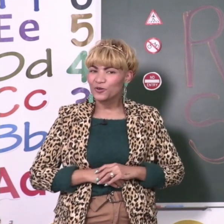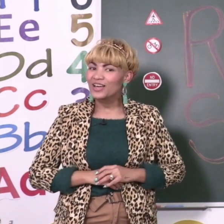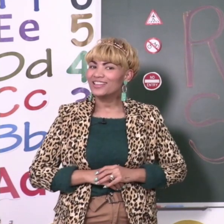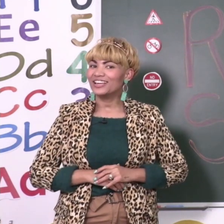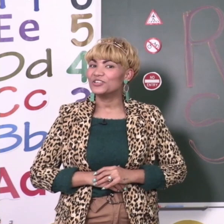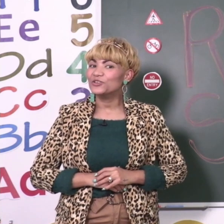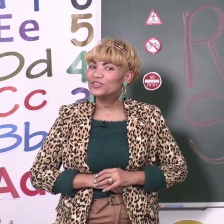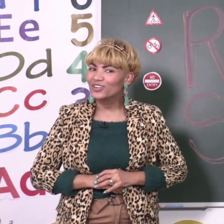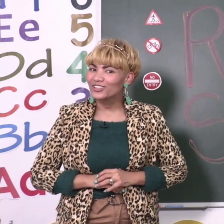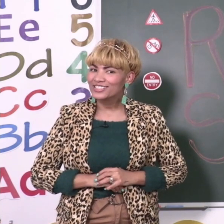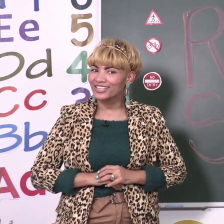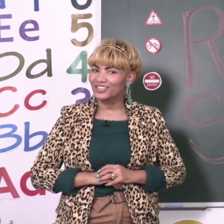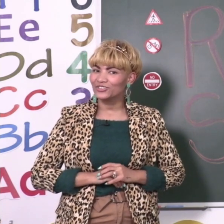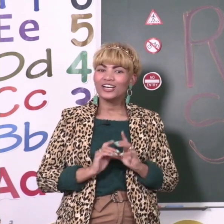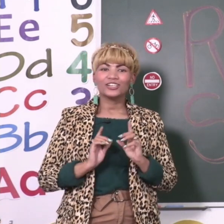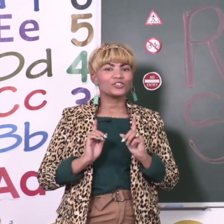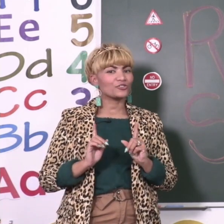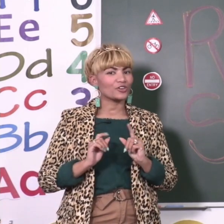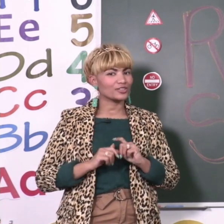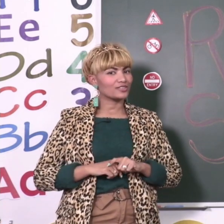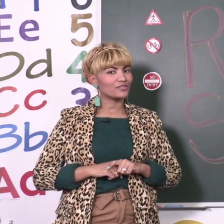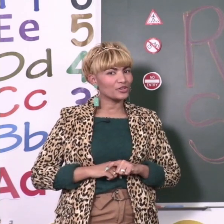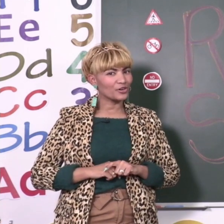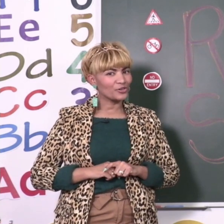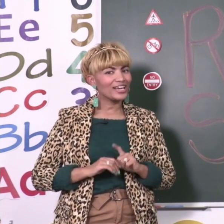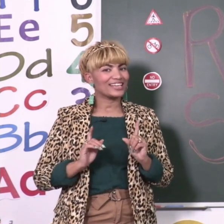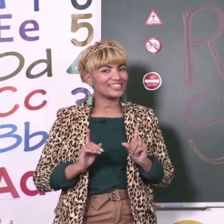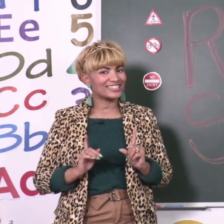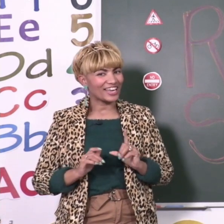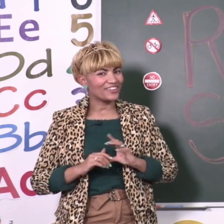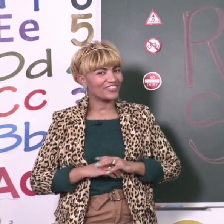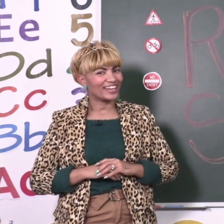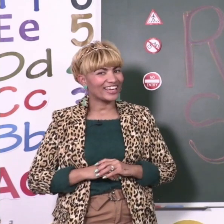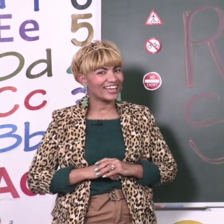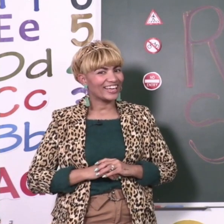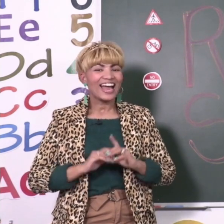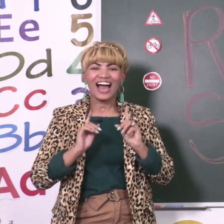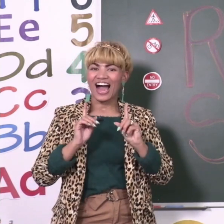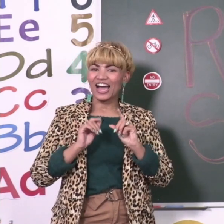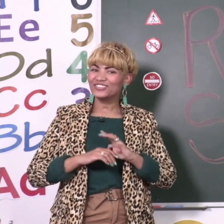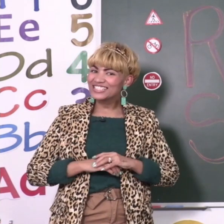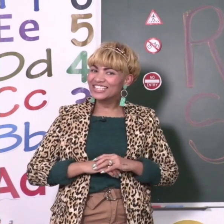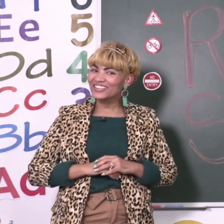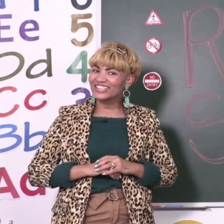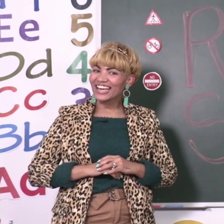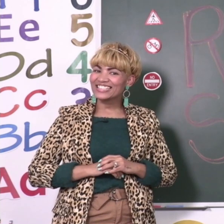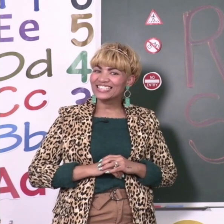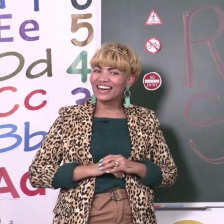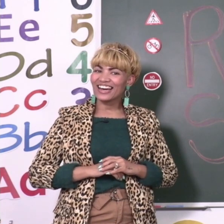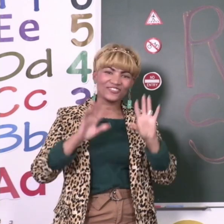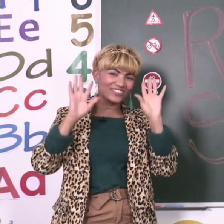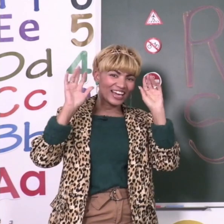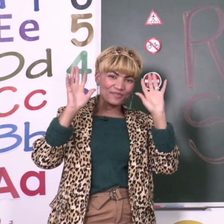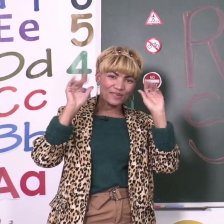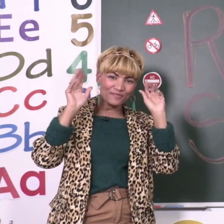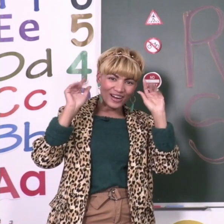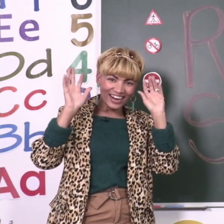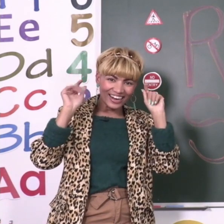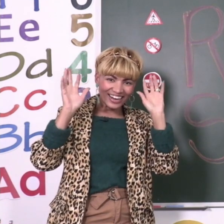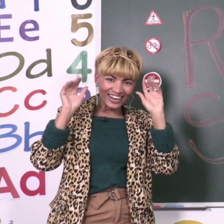I hope that you will continue to cross the road safely. I will see you next